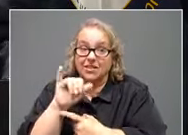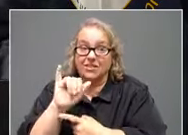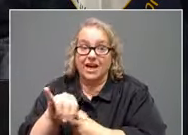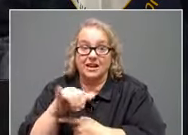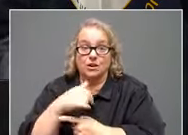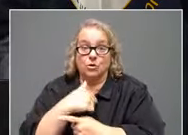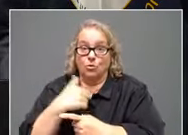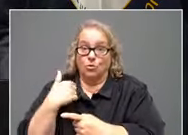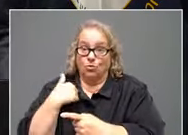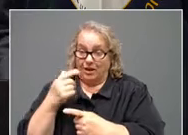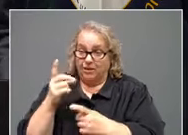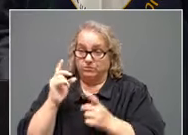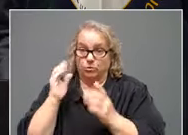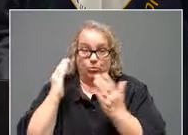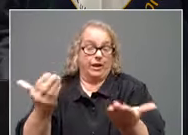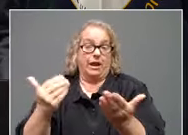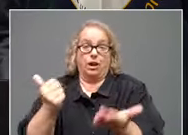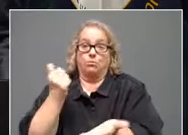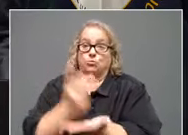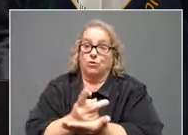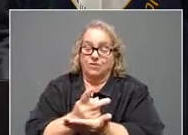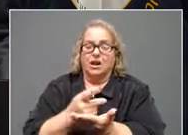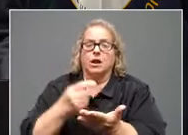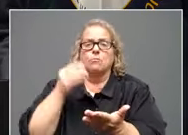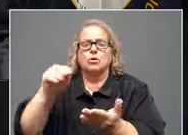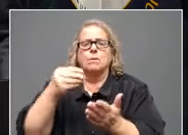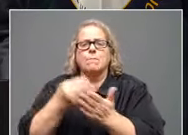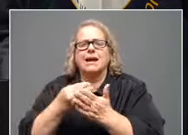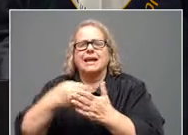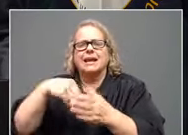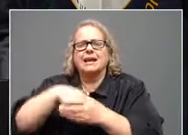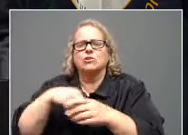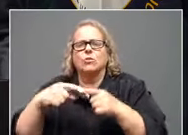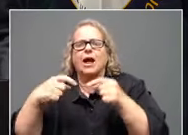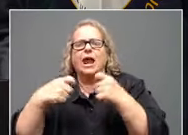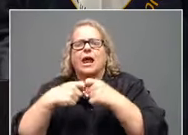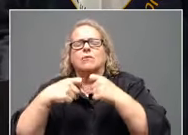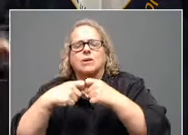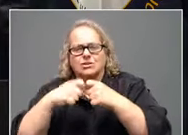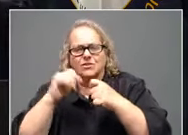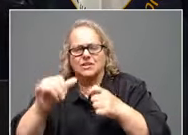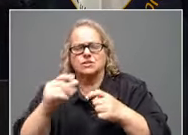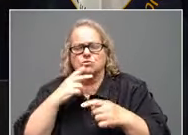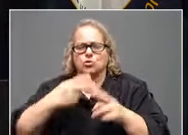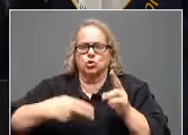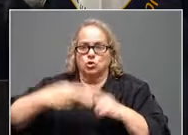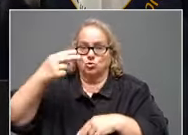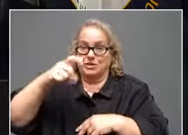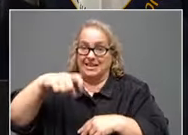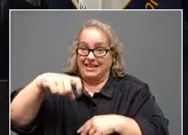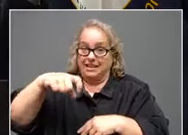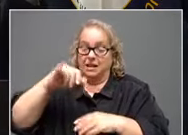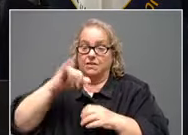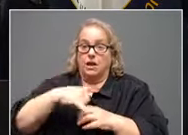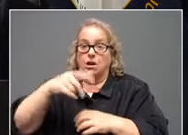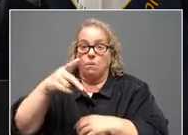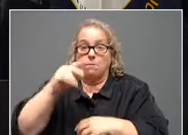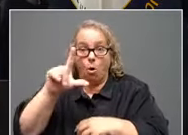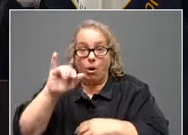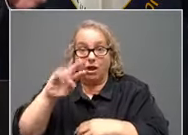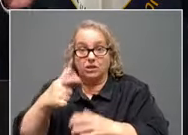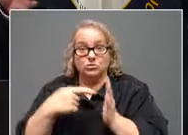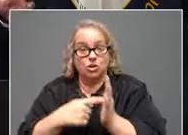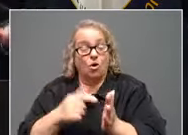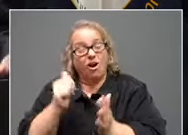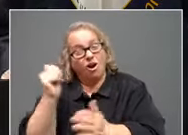it puts money into electrification. These are huge needs that polling shows everybody across America agrees